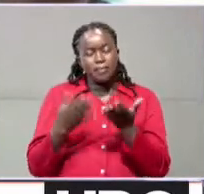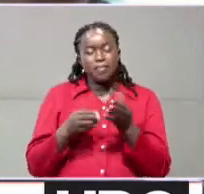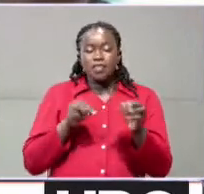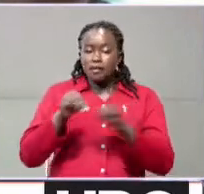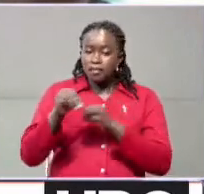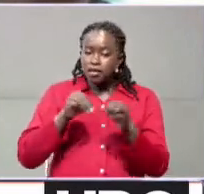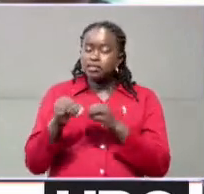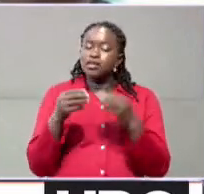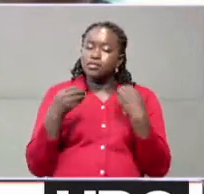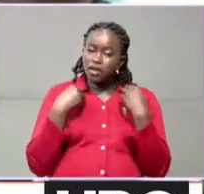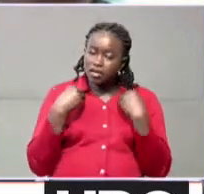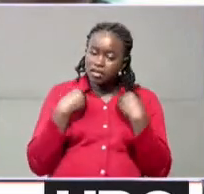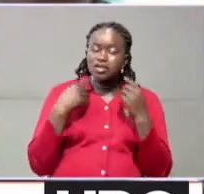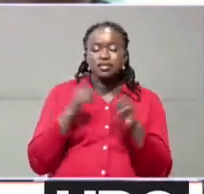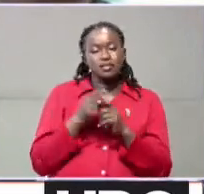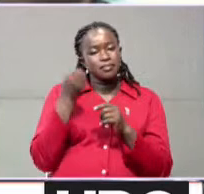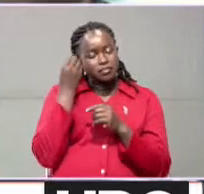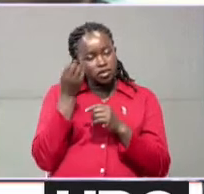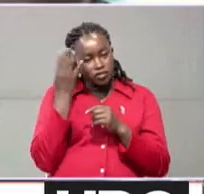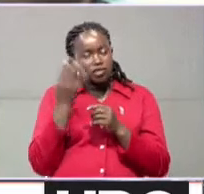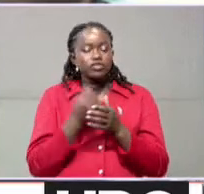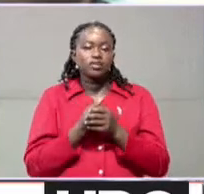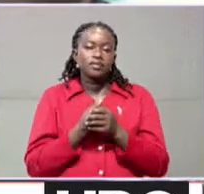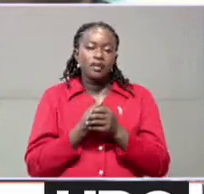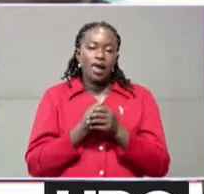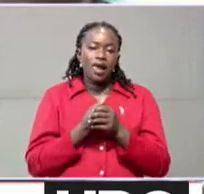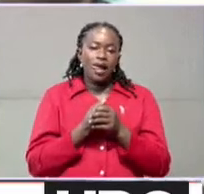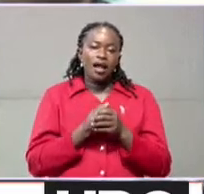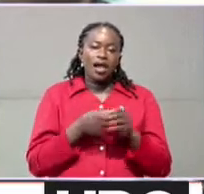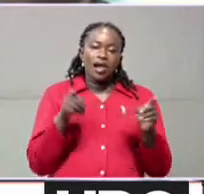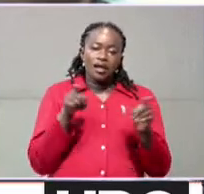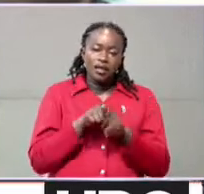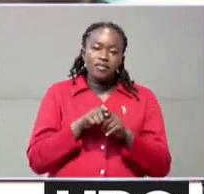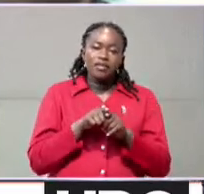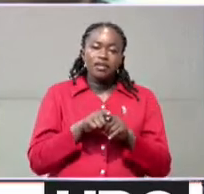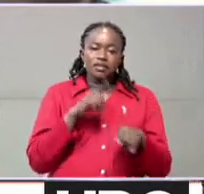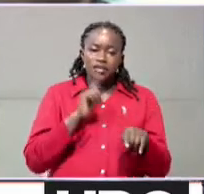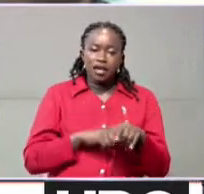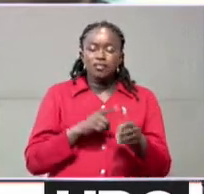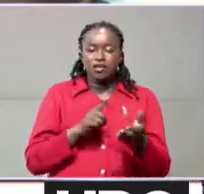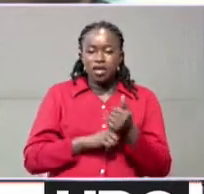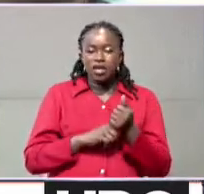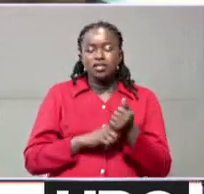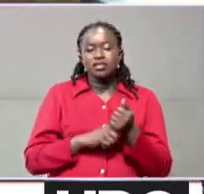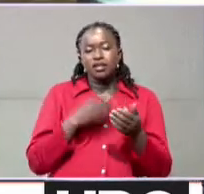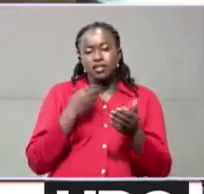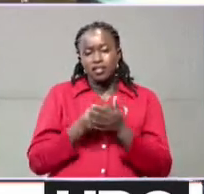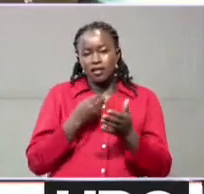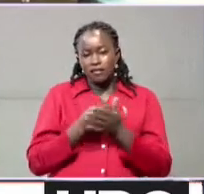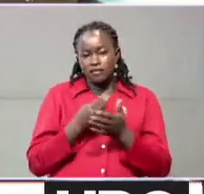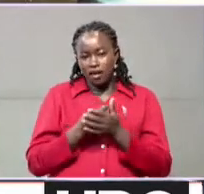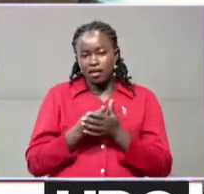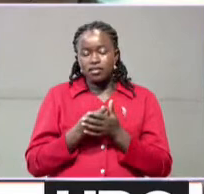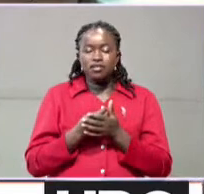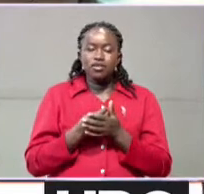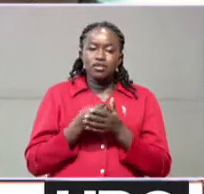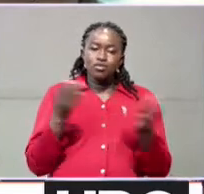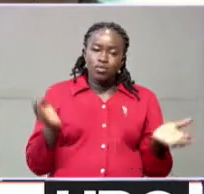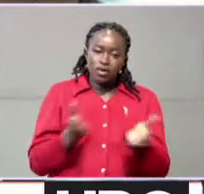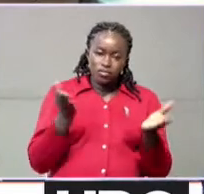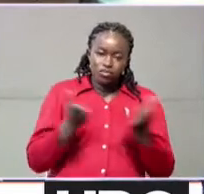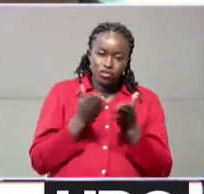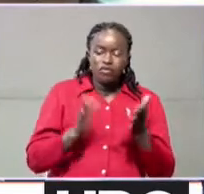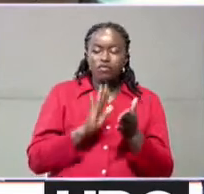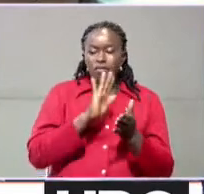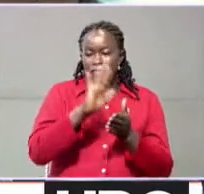practices and innovations even as they acquired a revolving fund to improve on